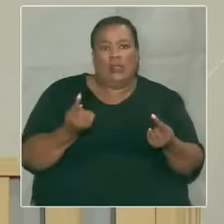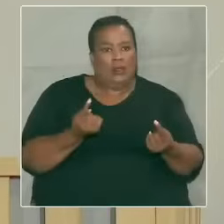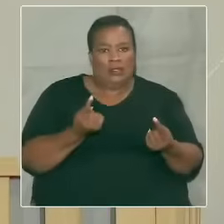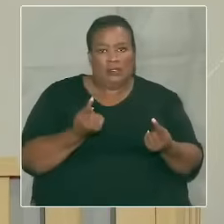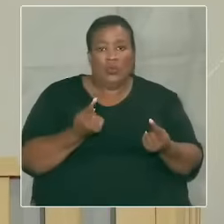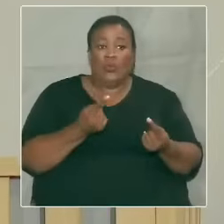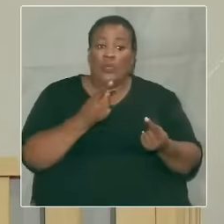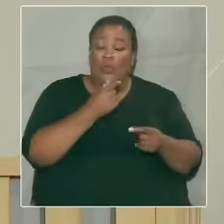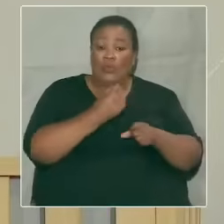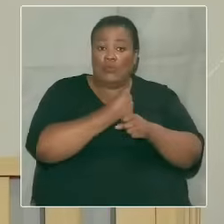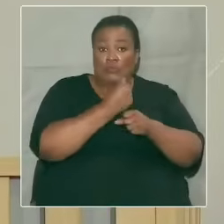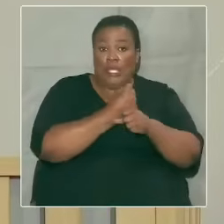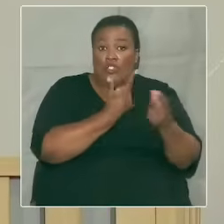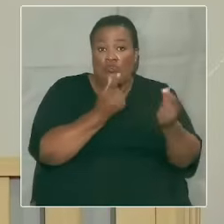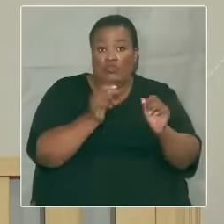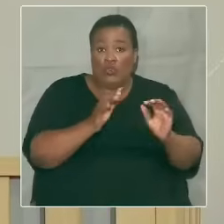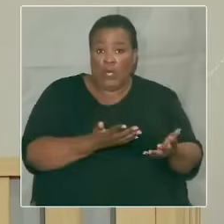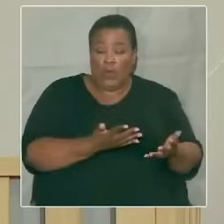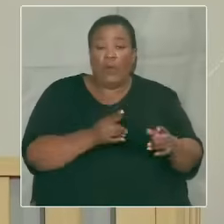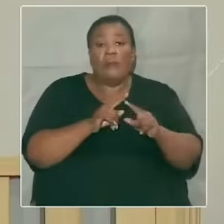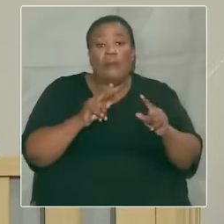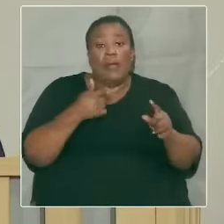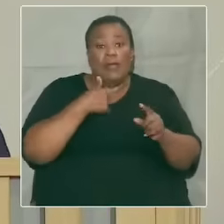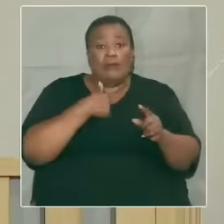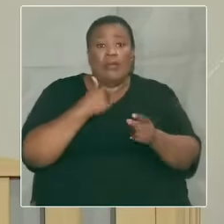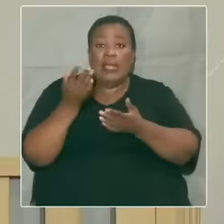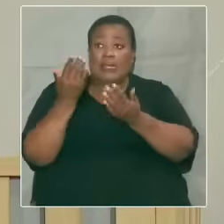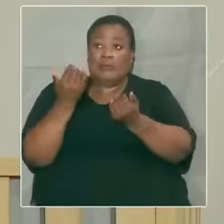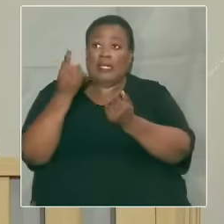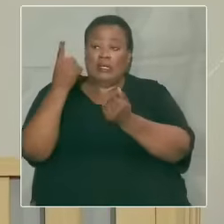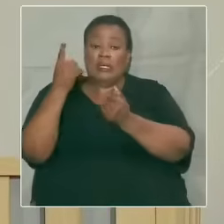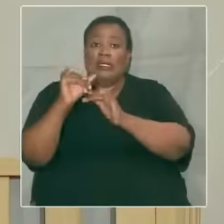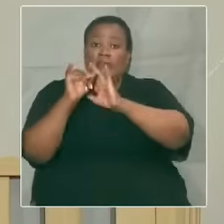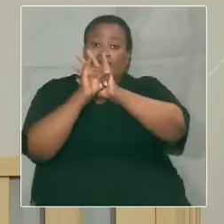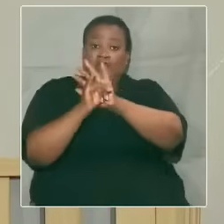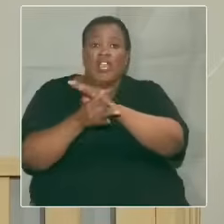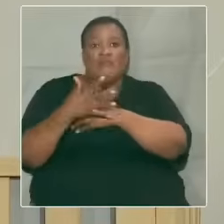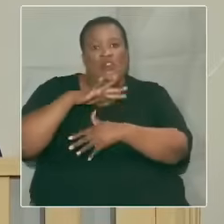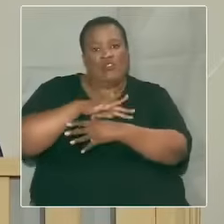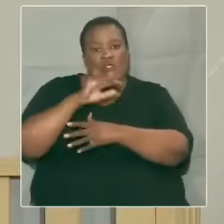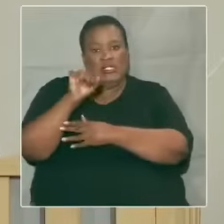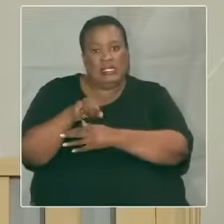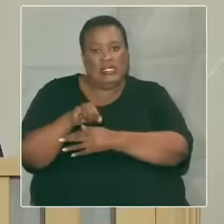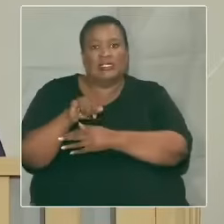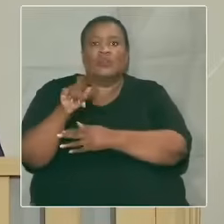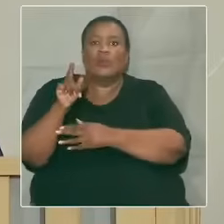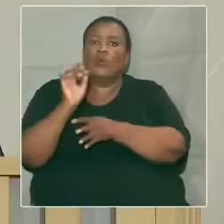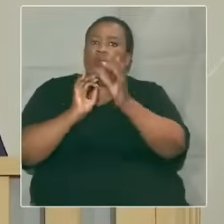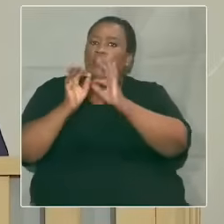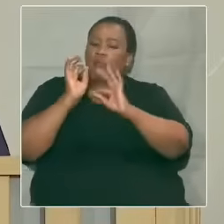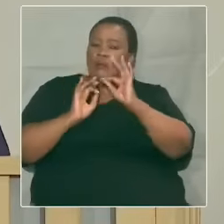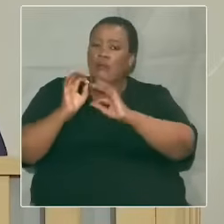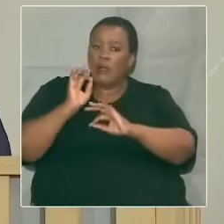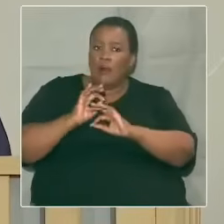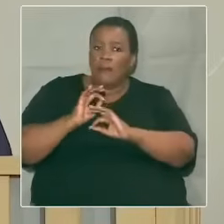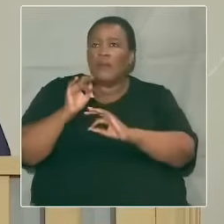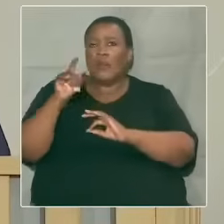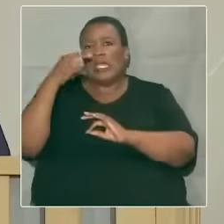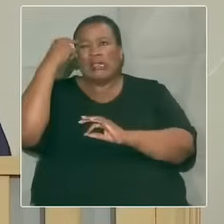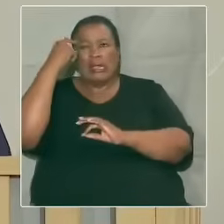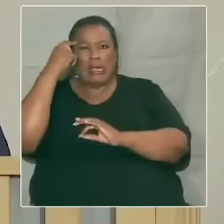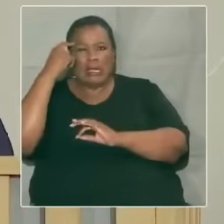executing the functions. But I expect that he can identify the priority. Yes, he can talk to in terms of what